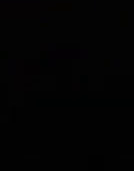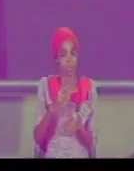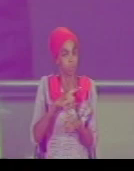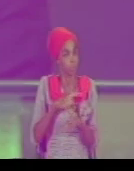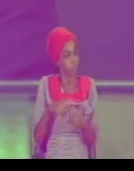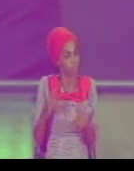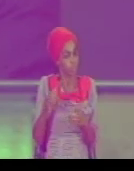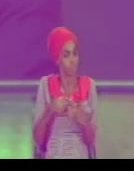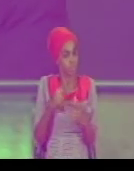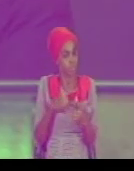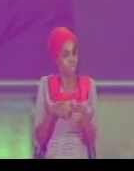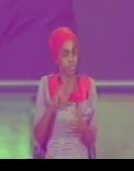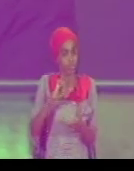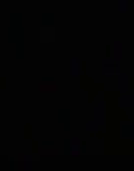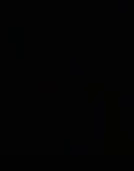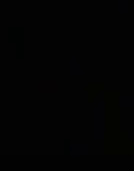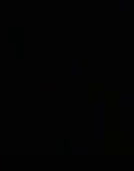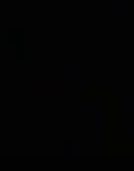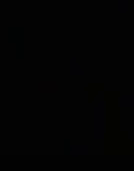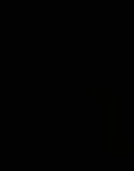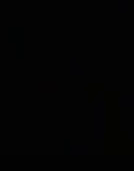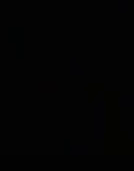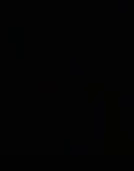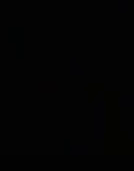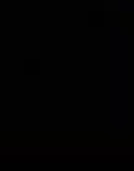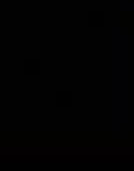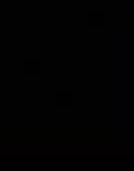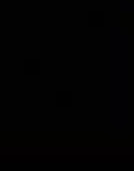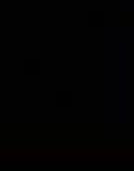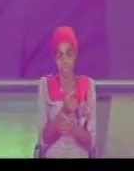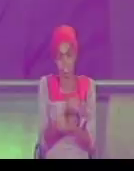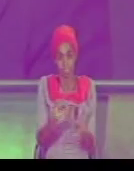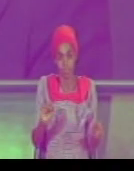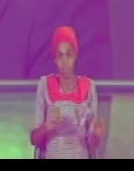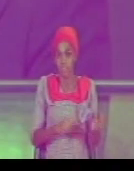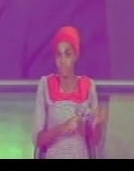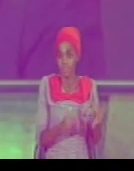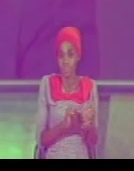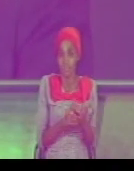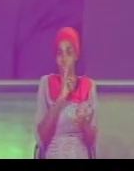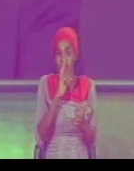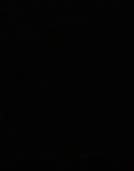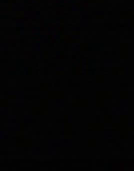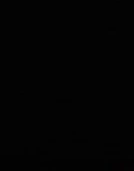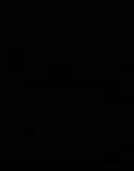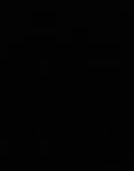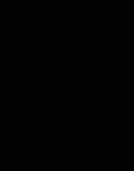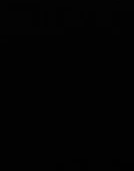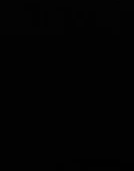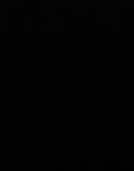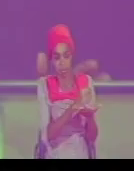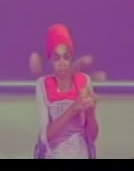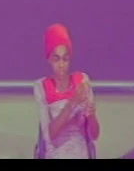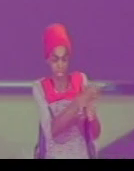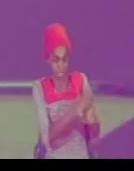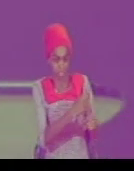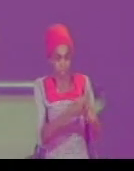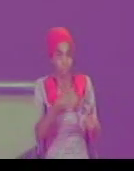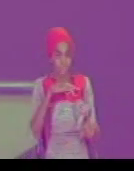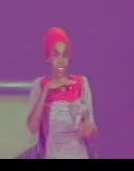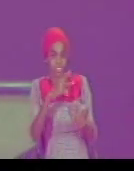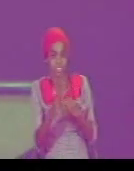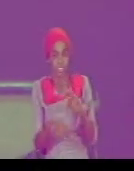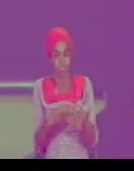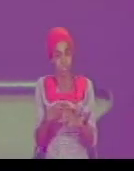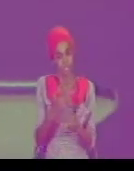those who are saved and those who are redeemed from this dirty world, and they come and they put